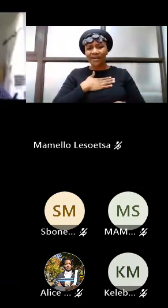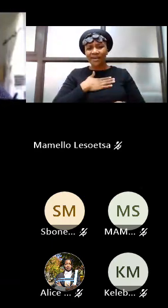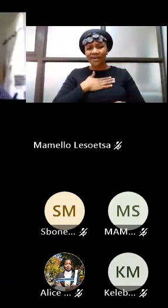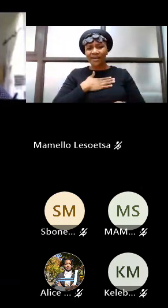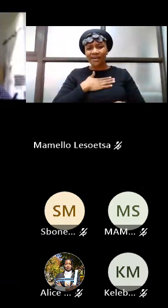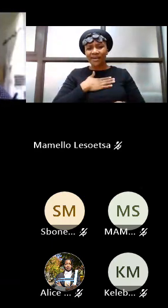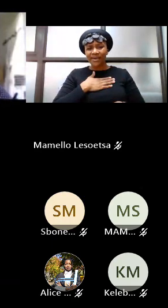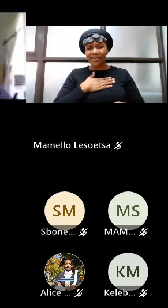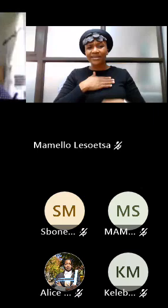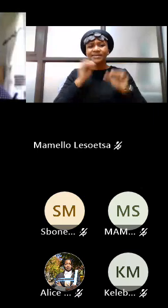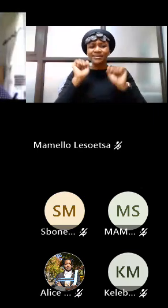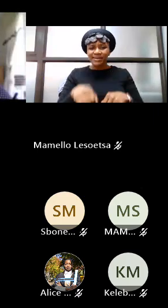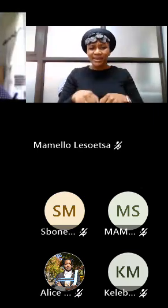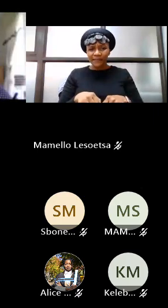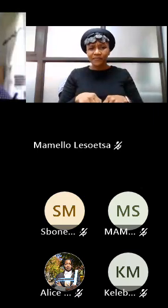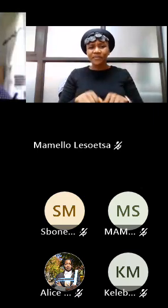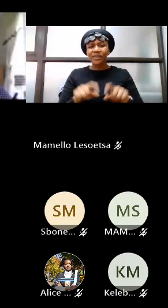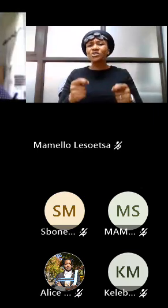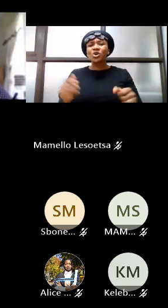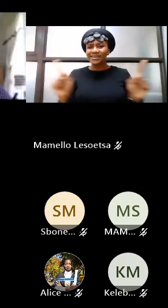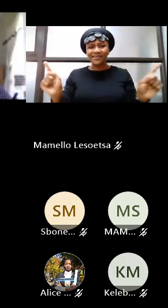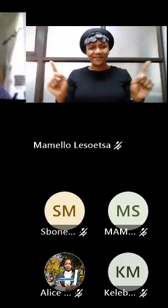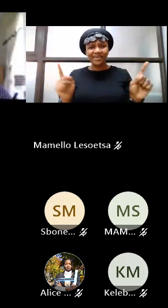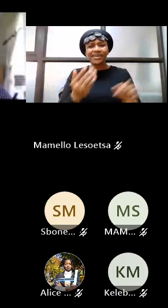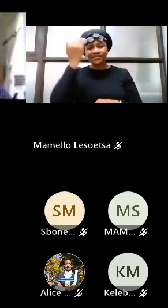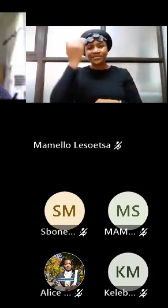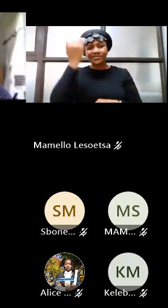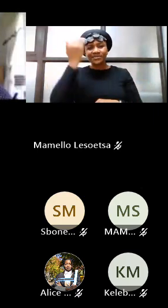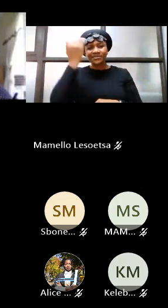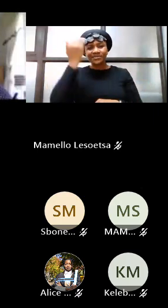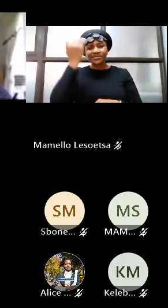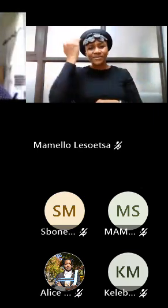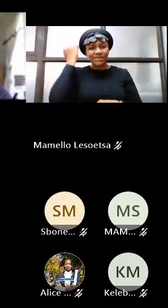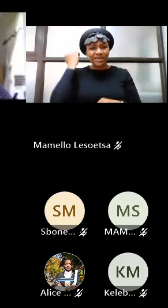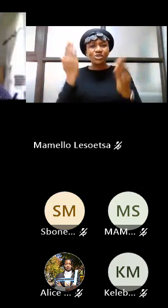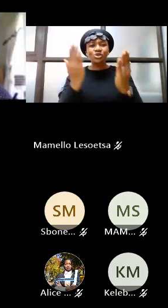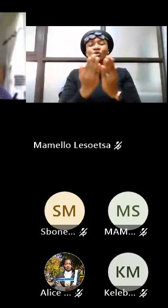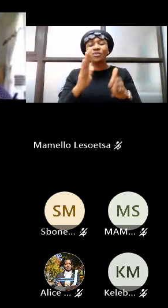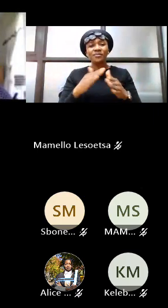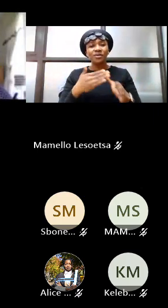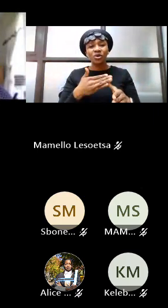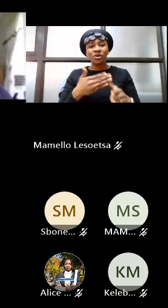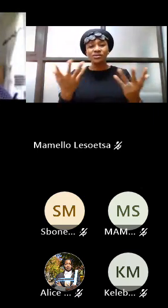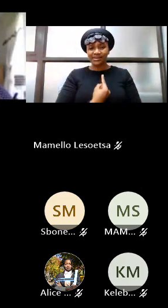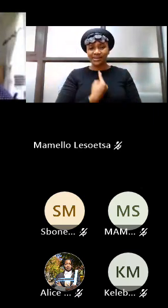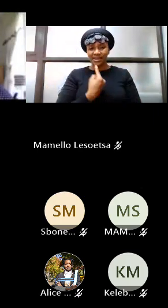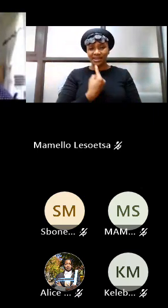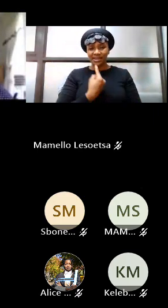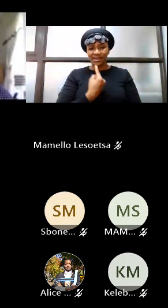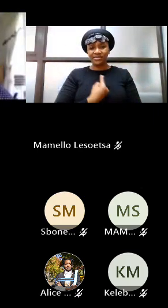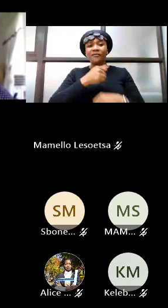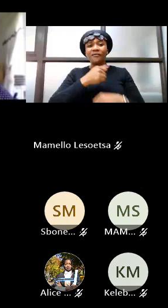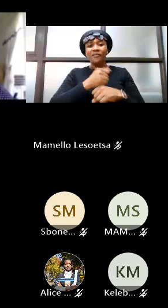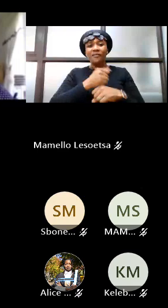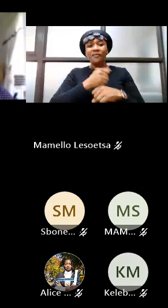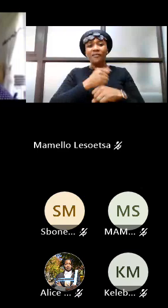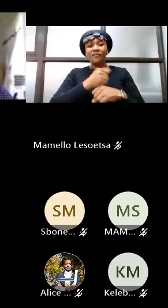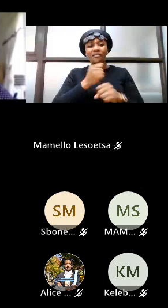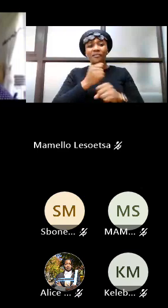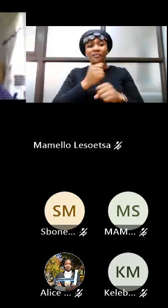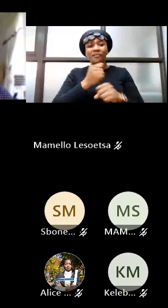It's a complete different experience to schooling, because in school I was making my own way, but